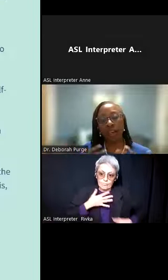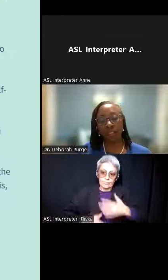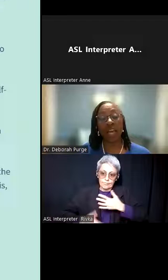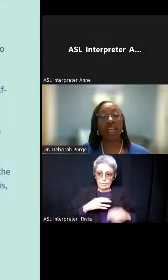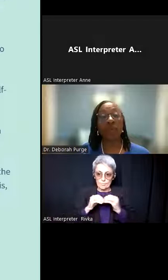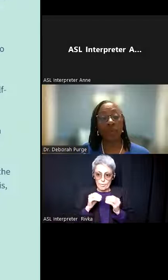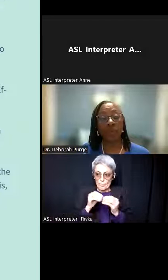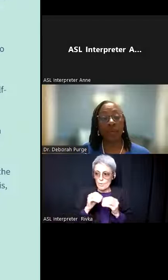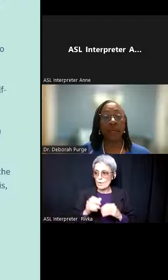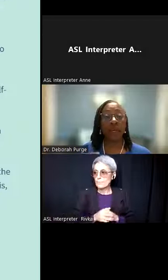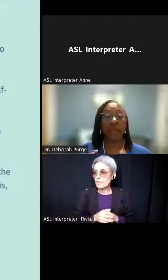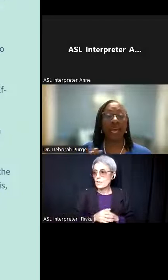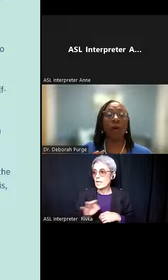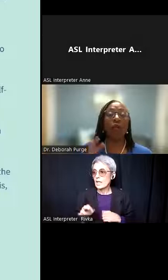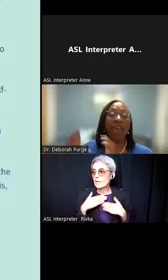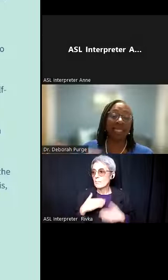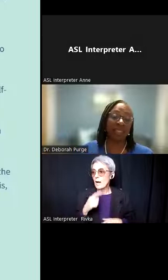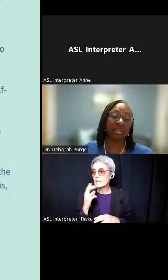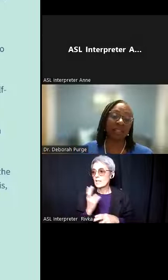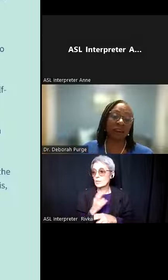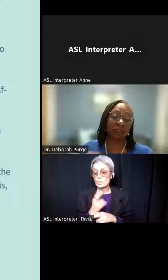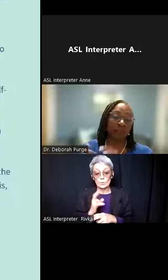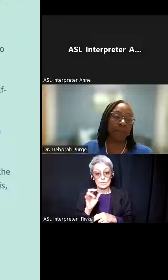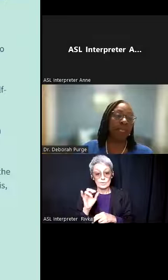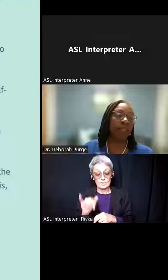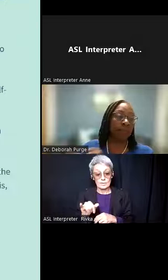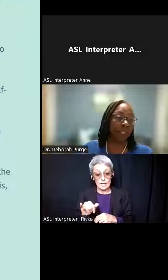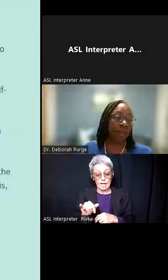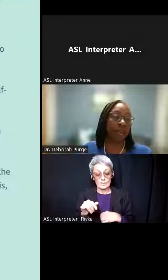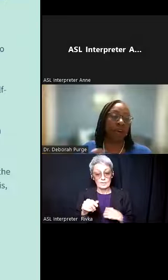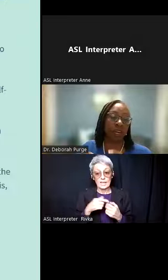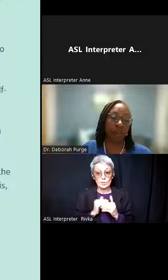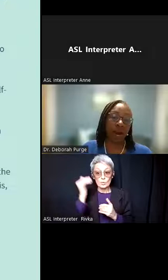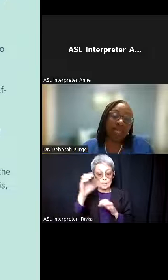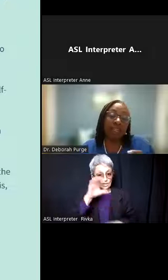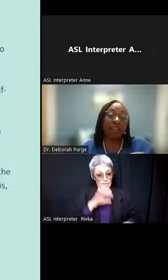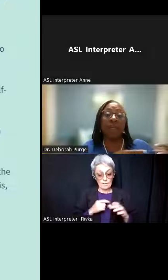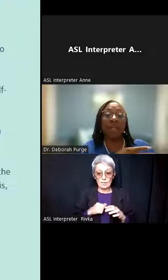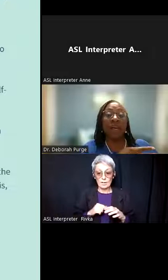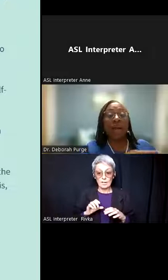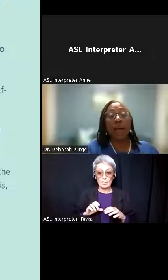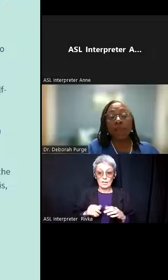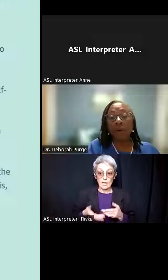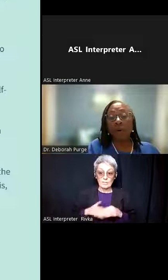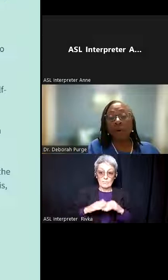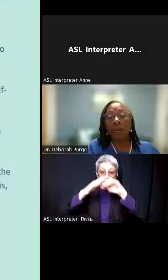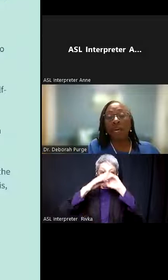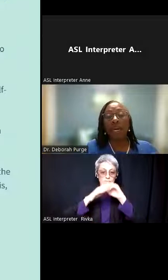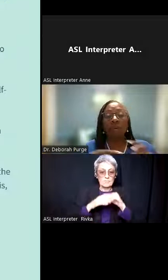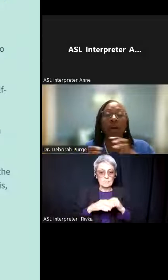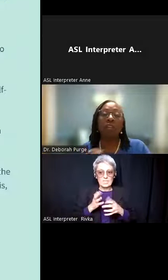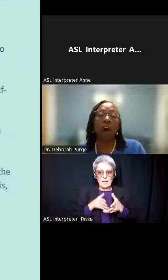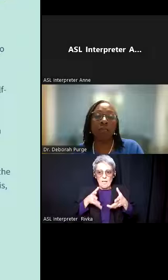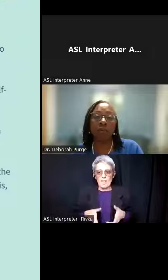body does not use it, the over excess of the buildup of this chemical in your body, instead of being helpful,